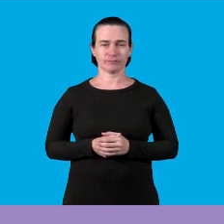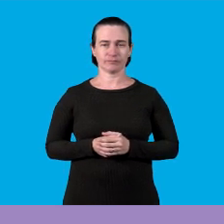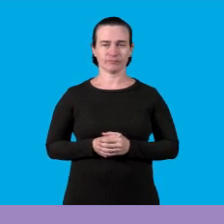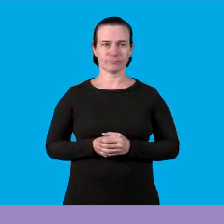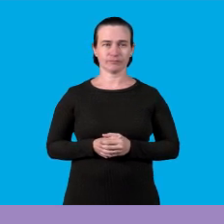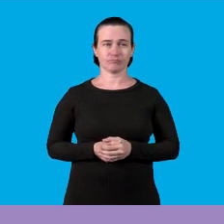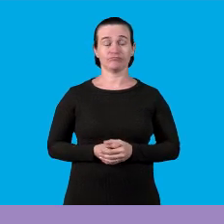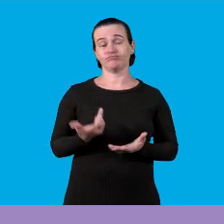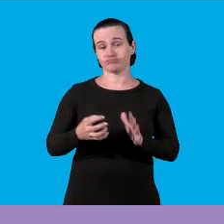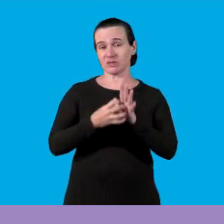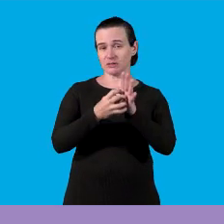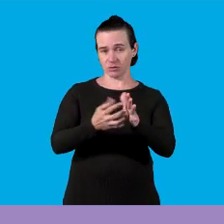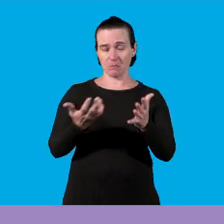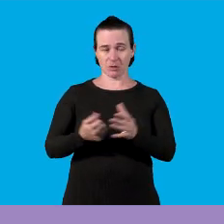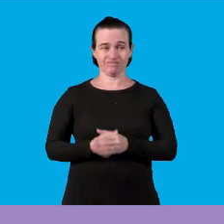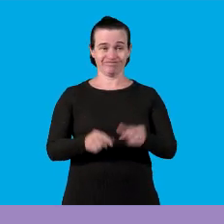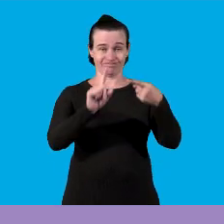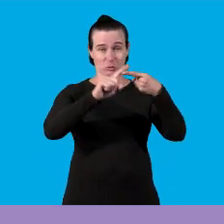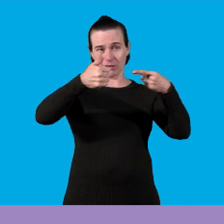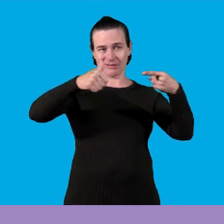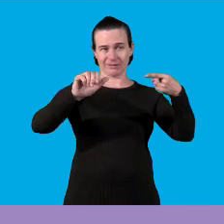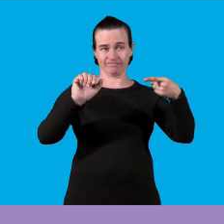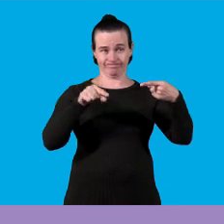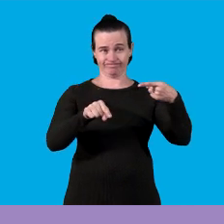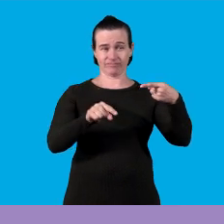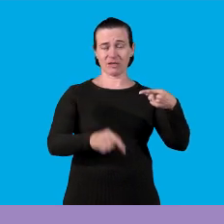All right, here's an example.